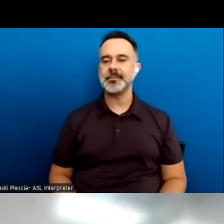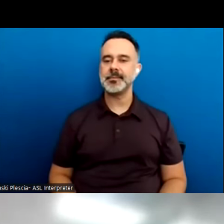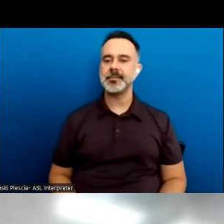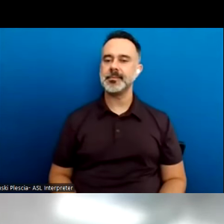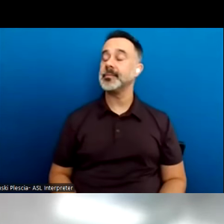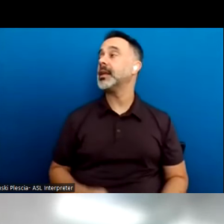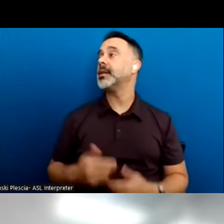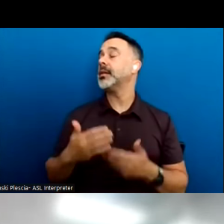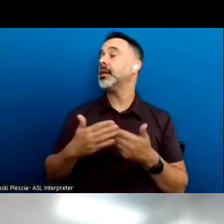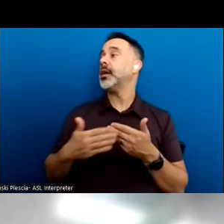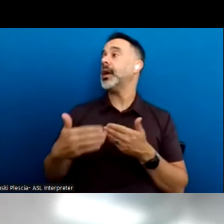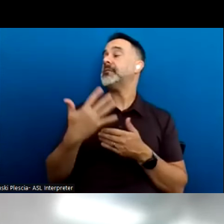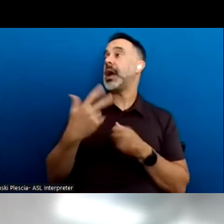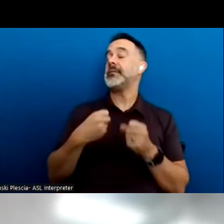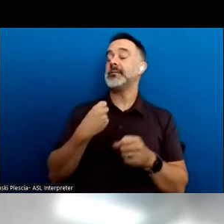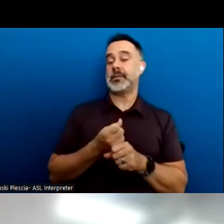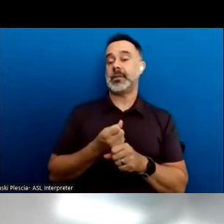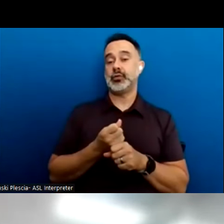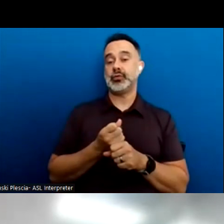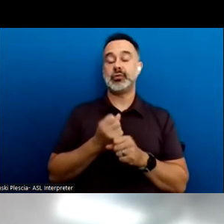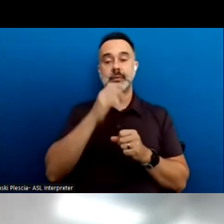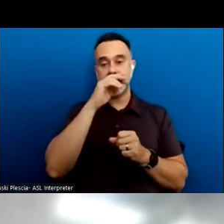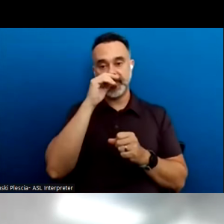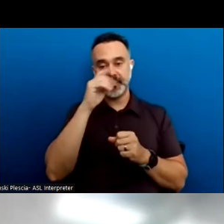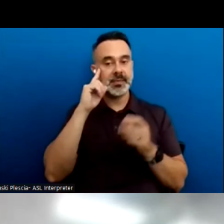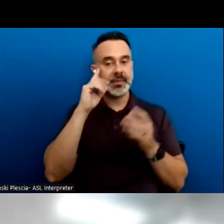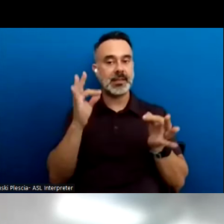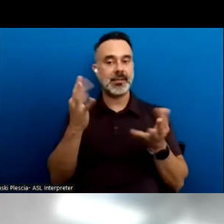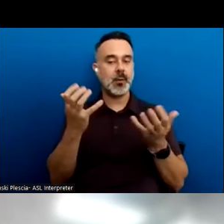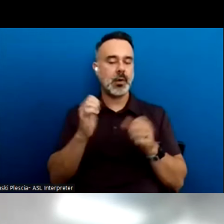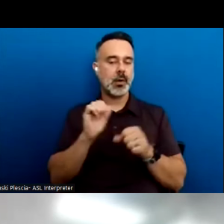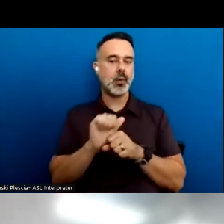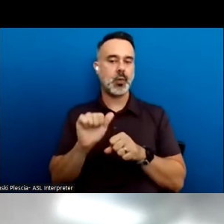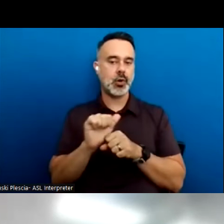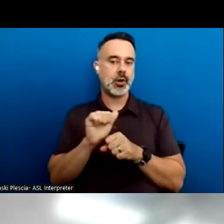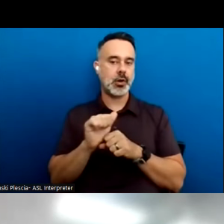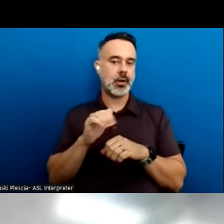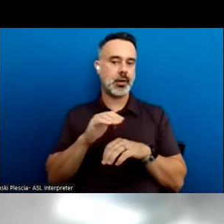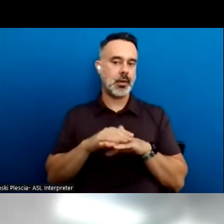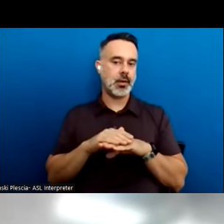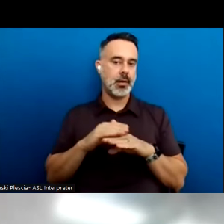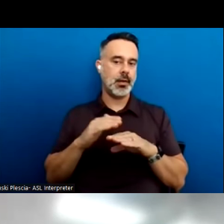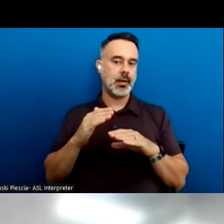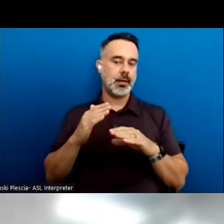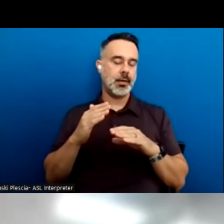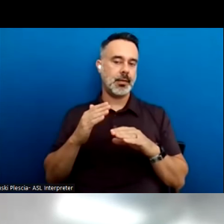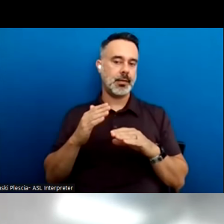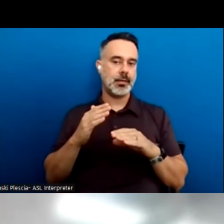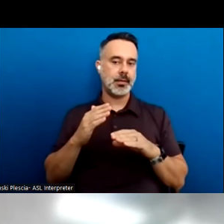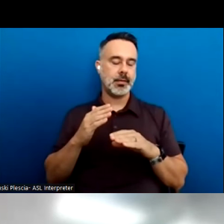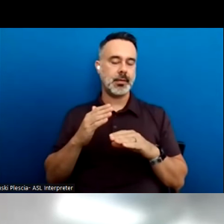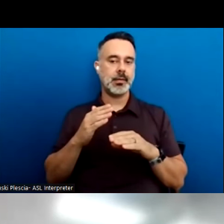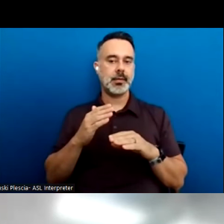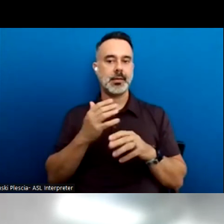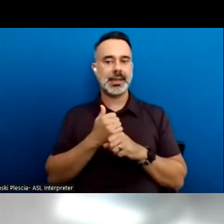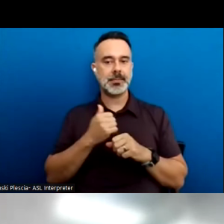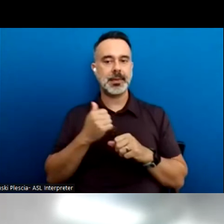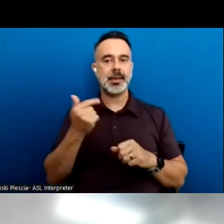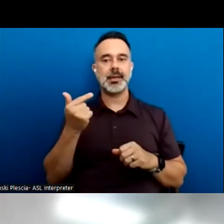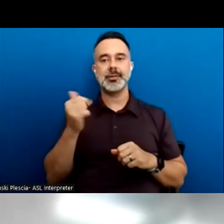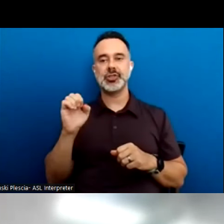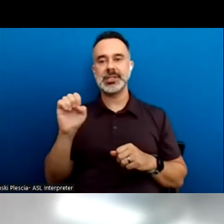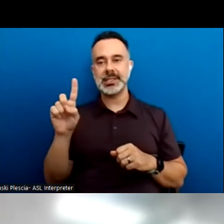Next 5 years, definitely I want to work on definitely get my GED, or get my high school